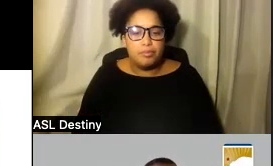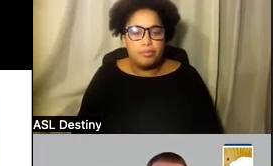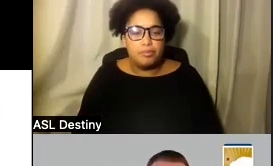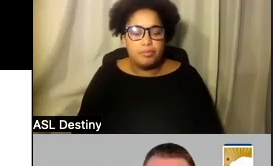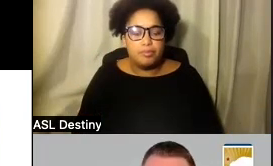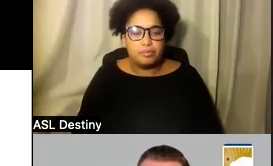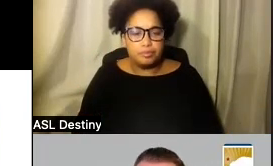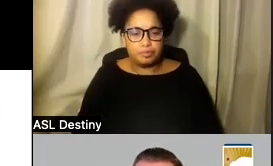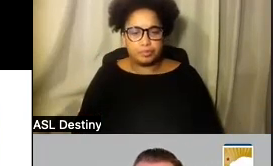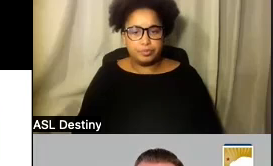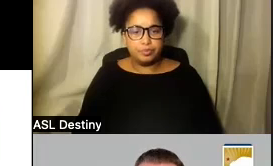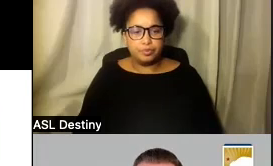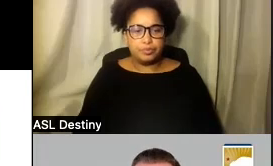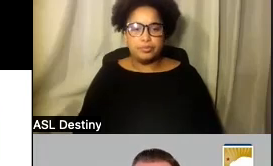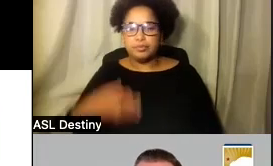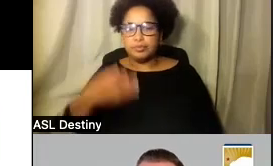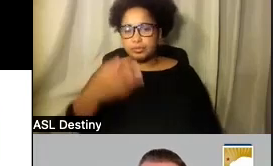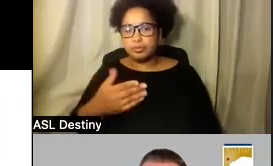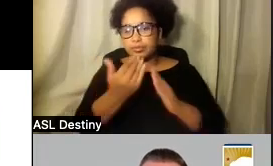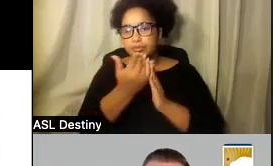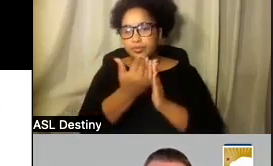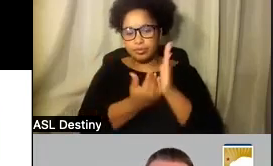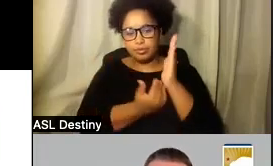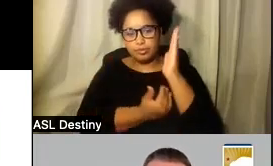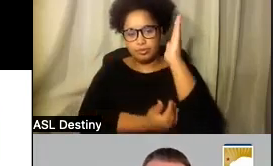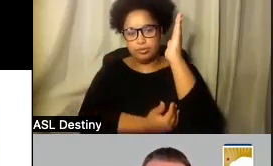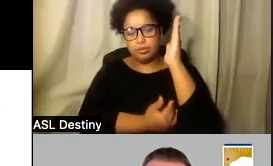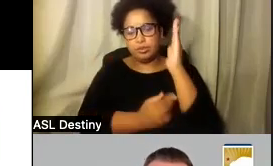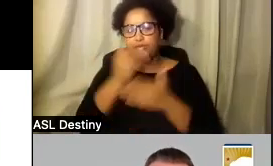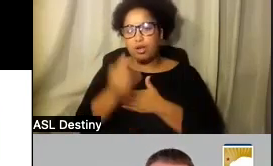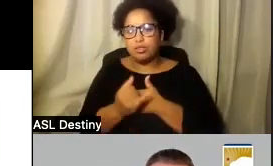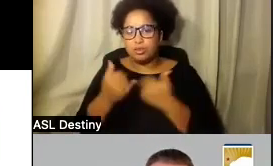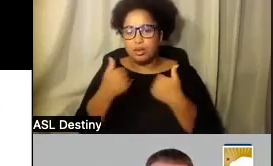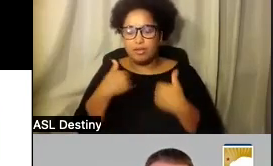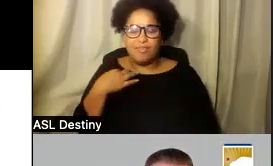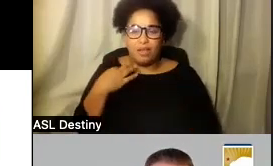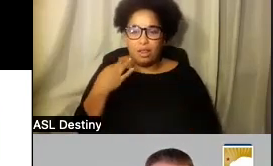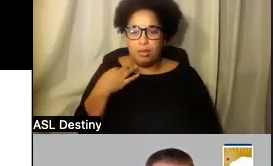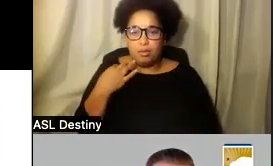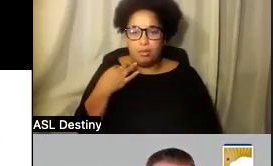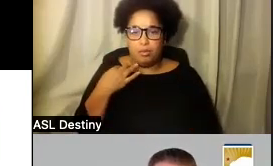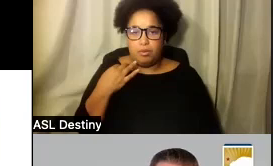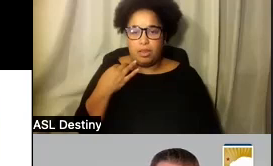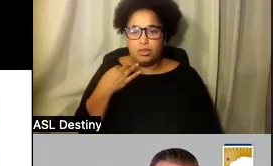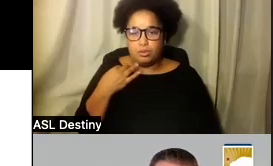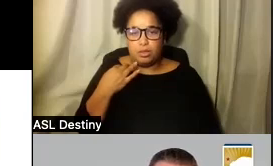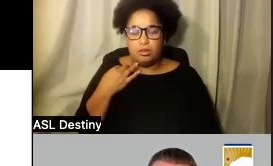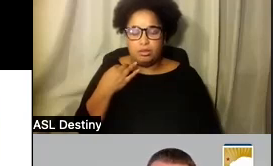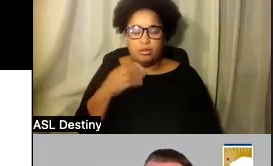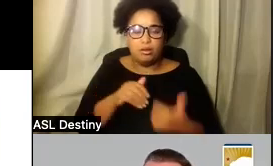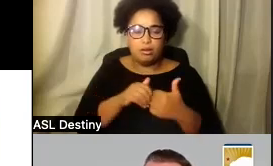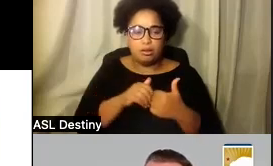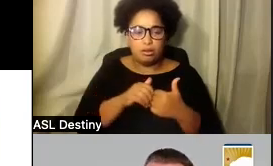So this is a list of projects that are eligible under the